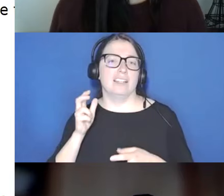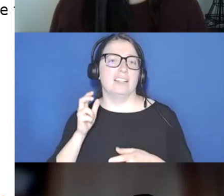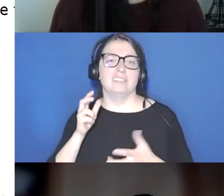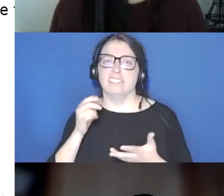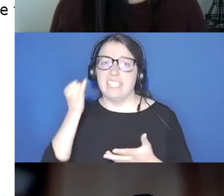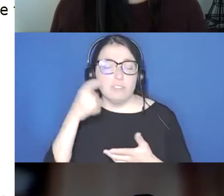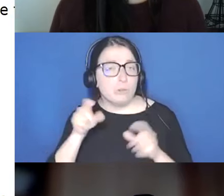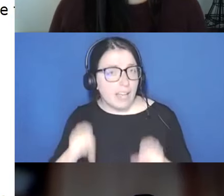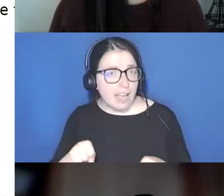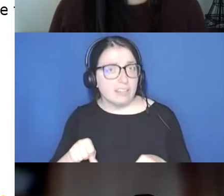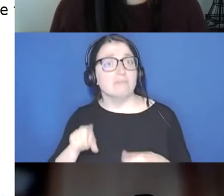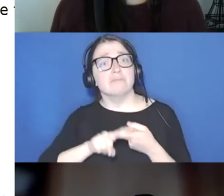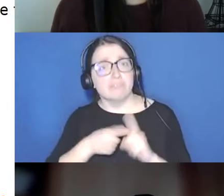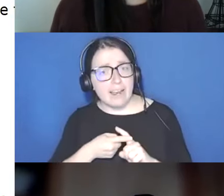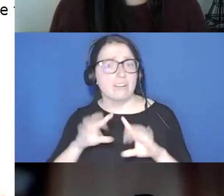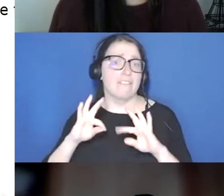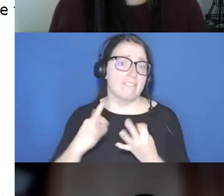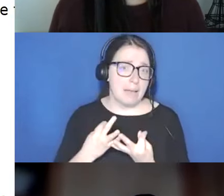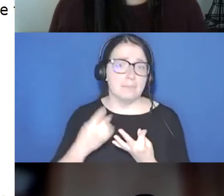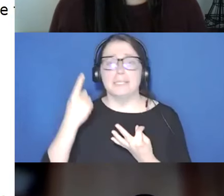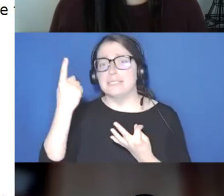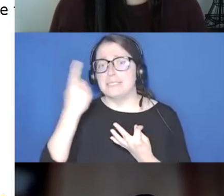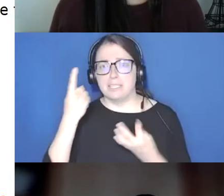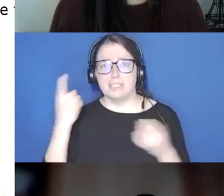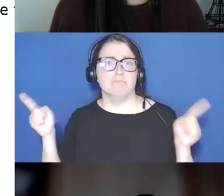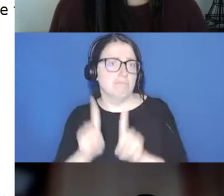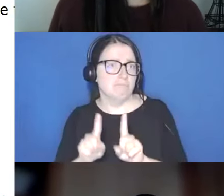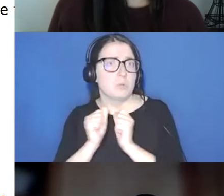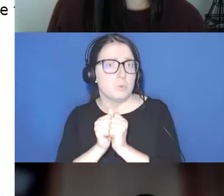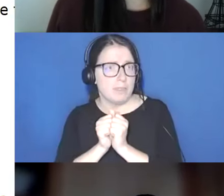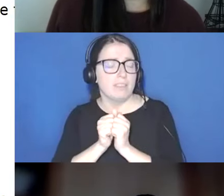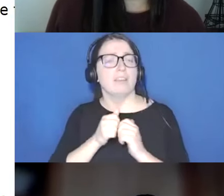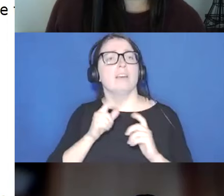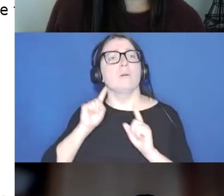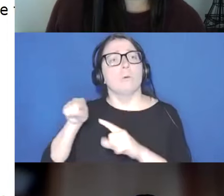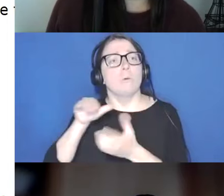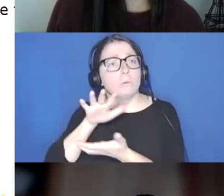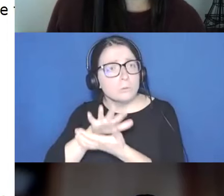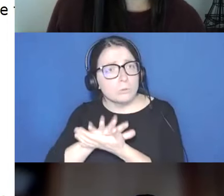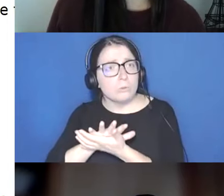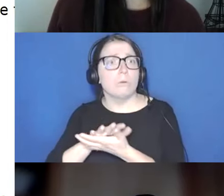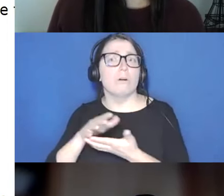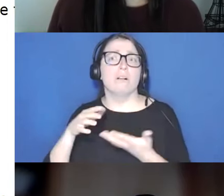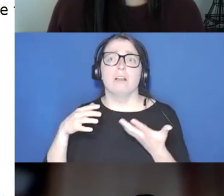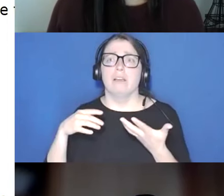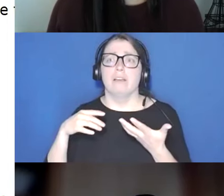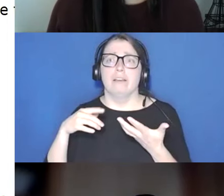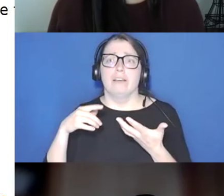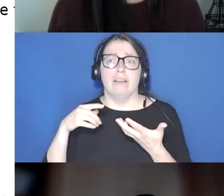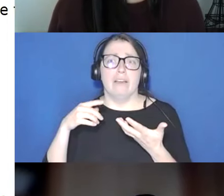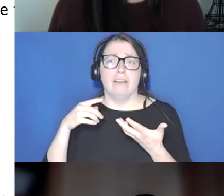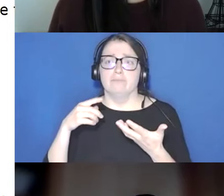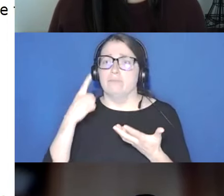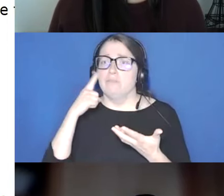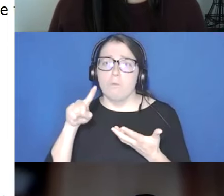you're going to the school and getting a diagnosis or a medical diagnosis. The